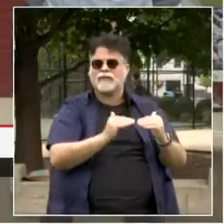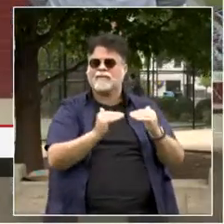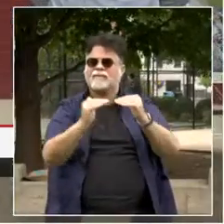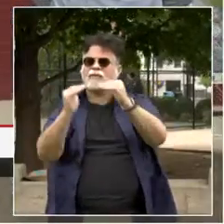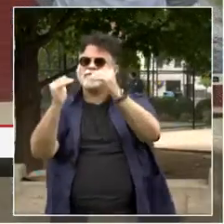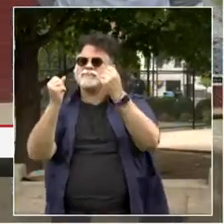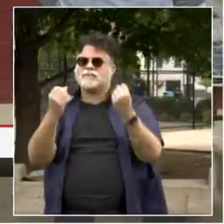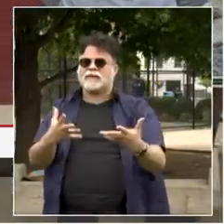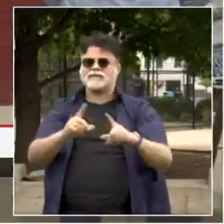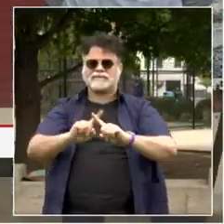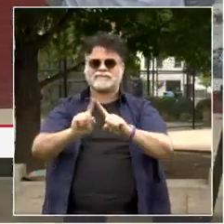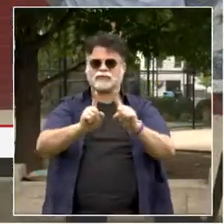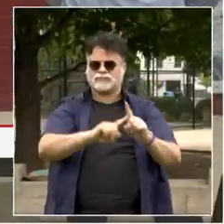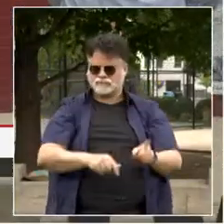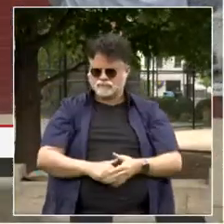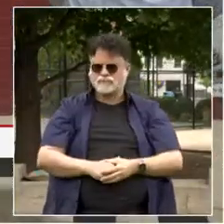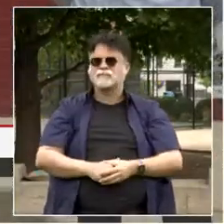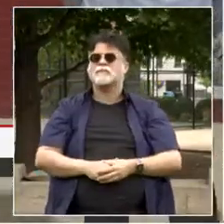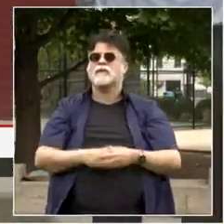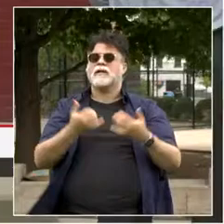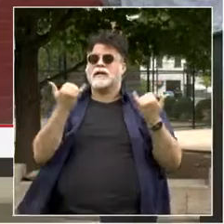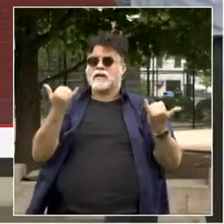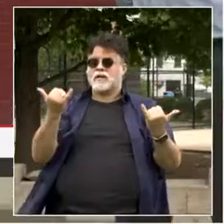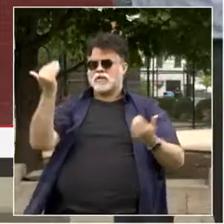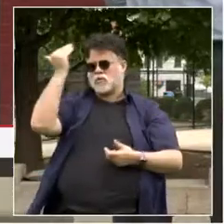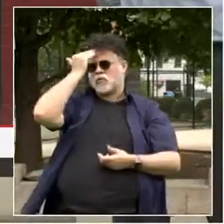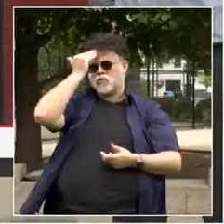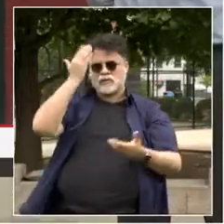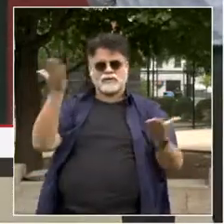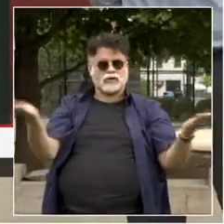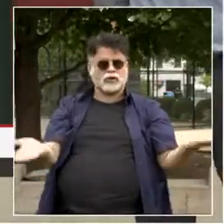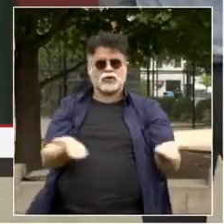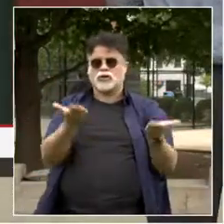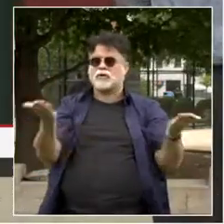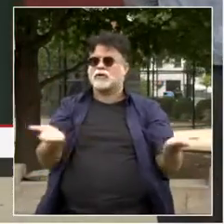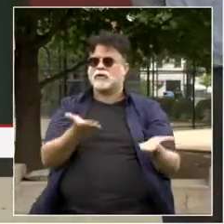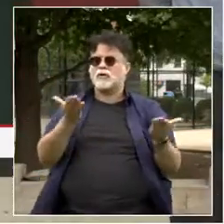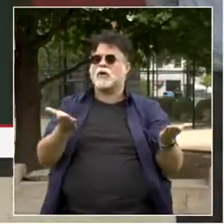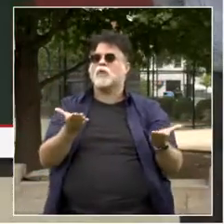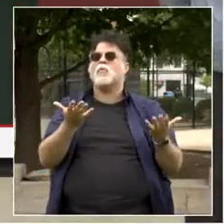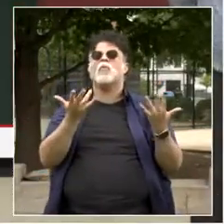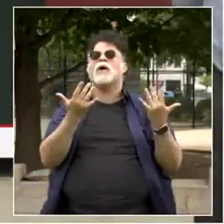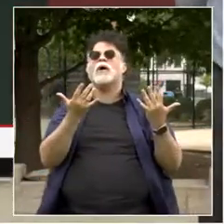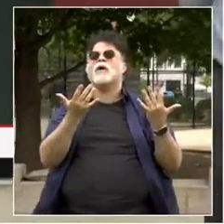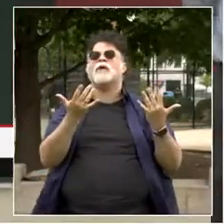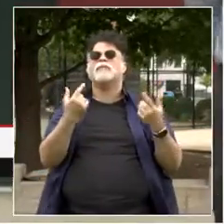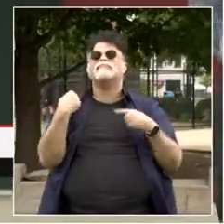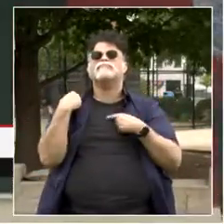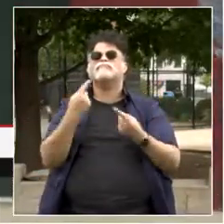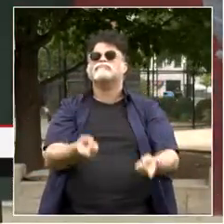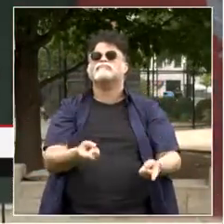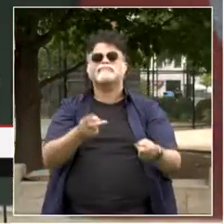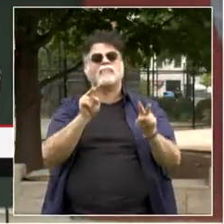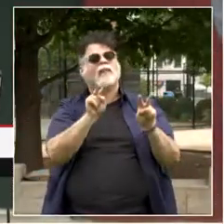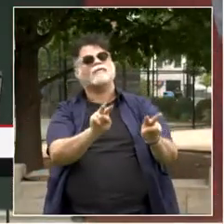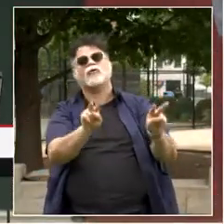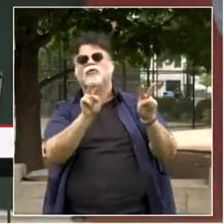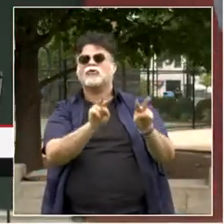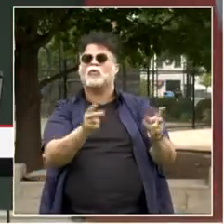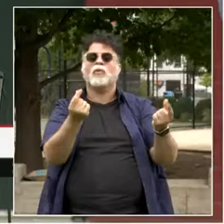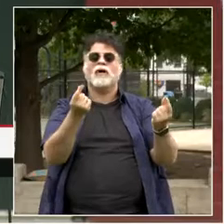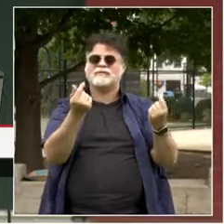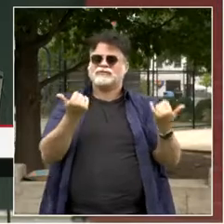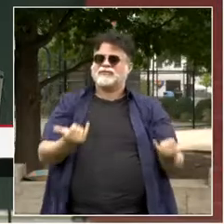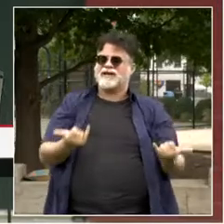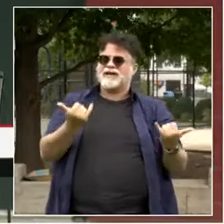this community has waited a long time for this day, and we're happy to finally be breaking